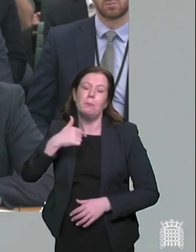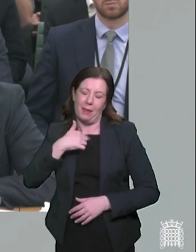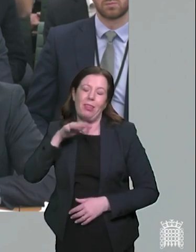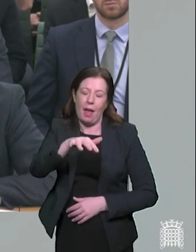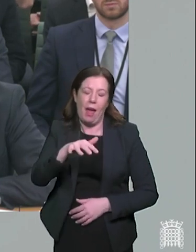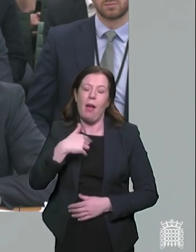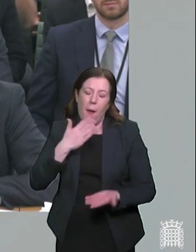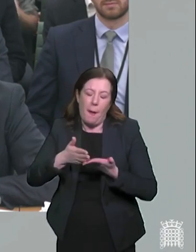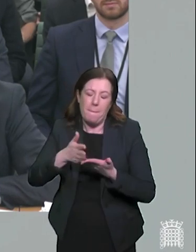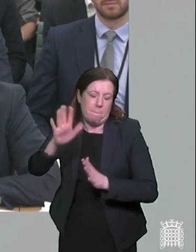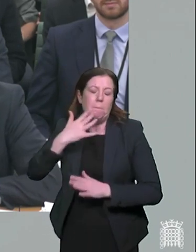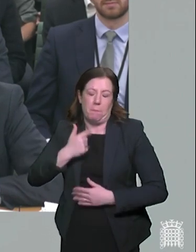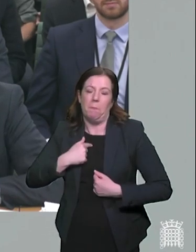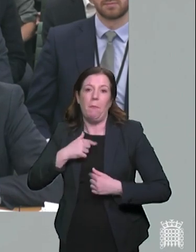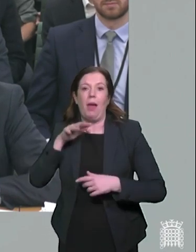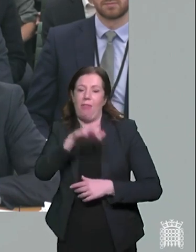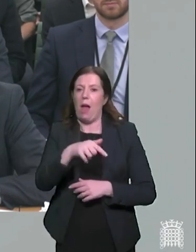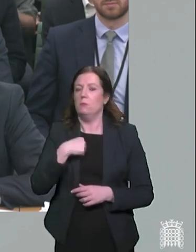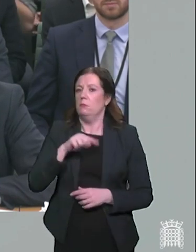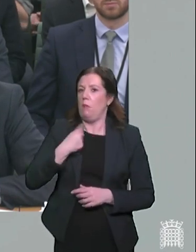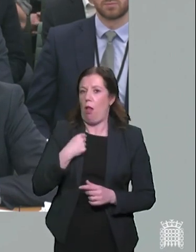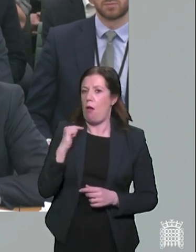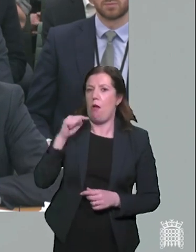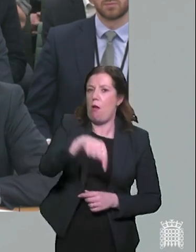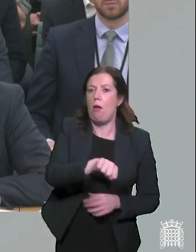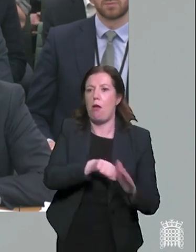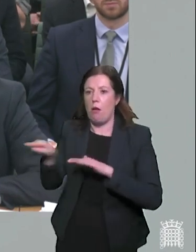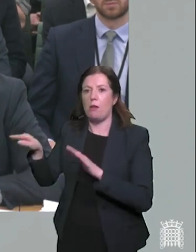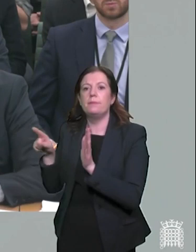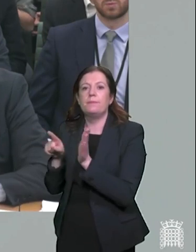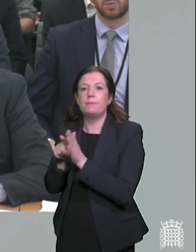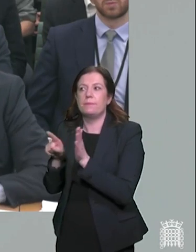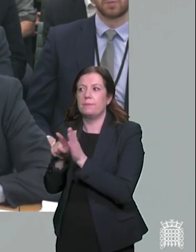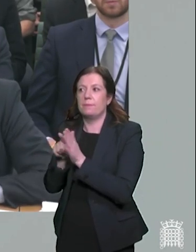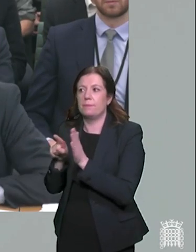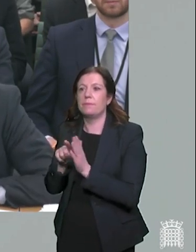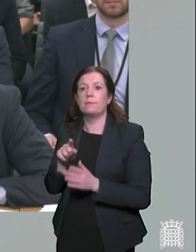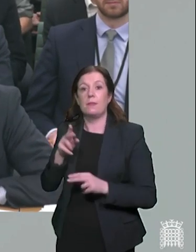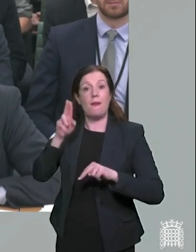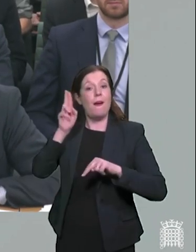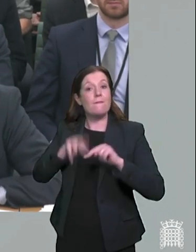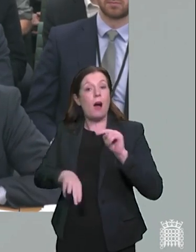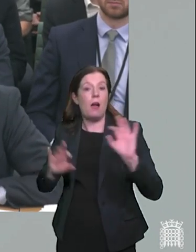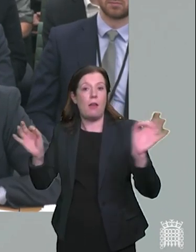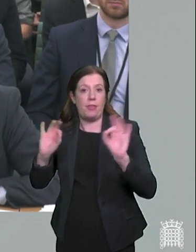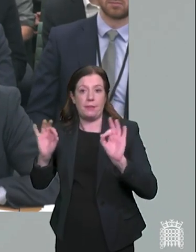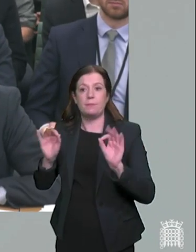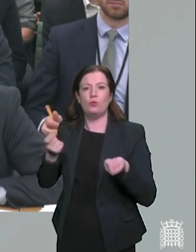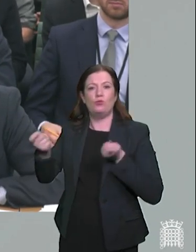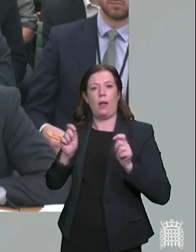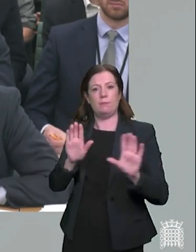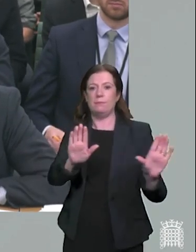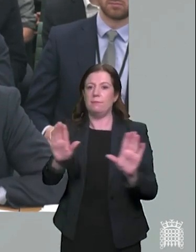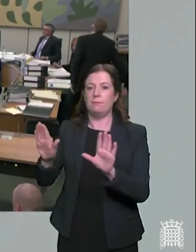correct you. Thank you. So I was at that event, but I was there very briefly. No fines were issued for that event.